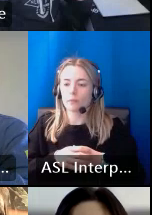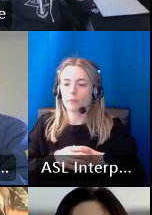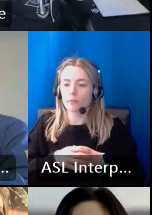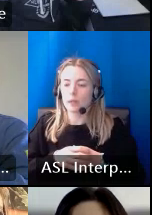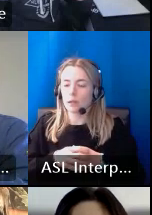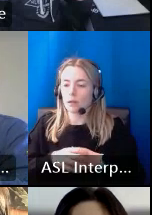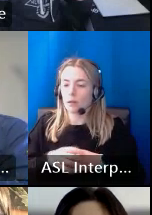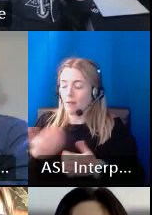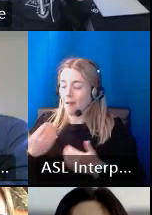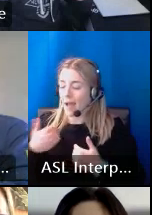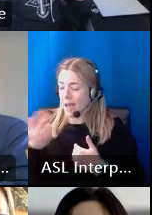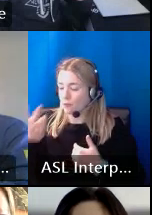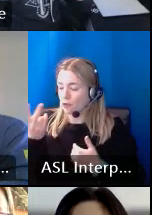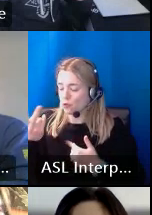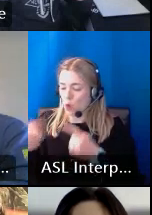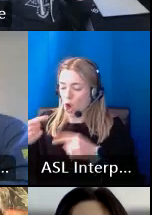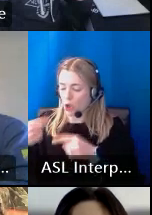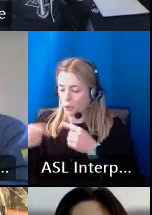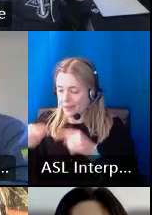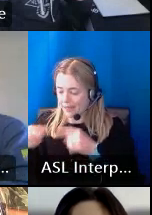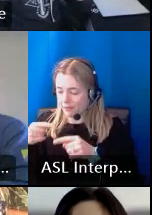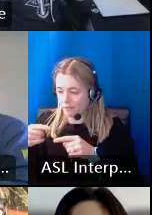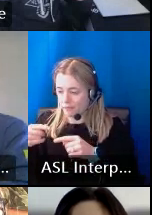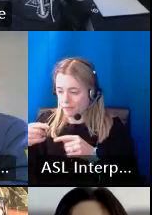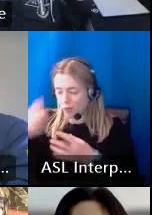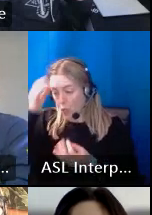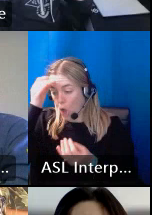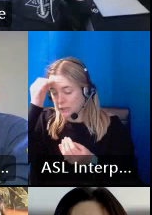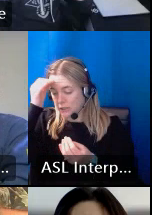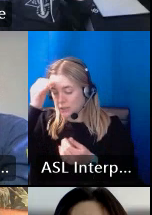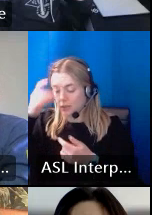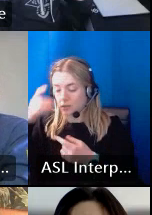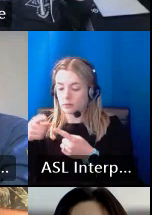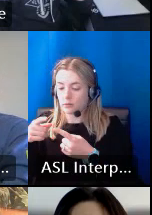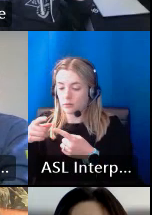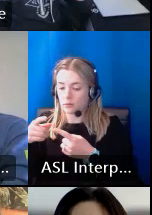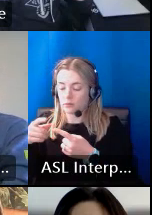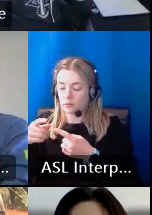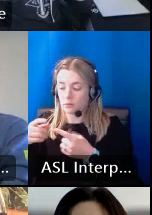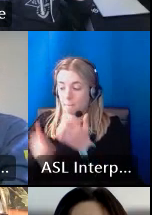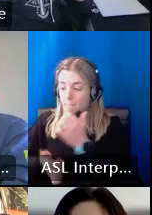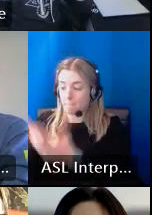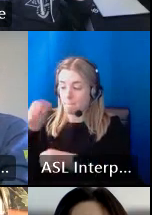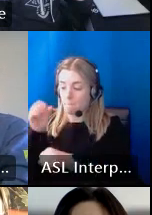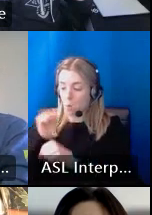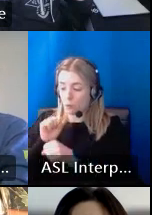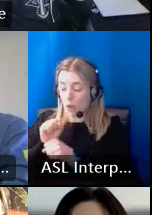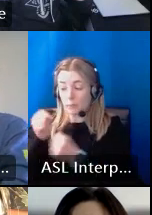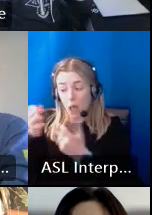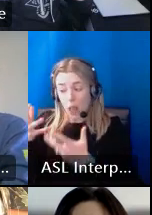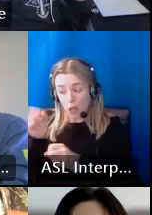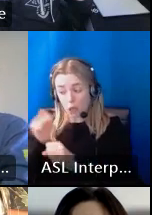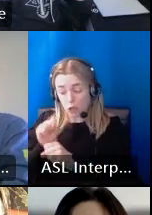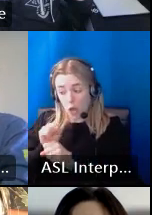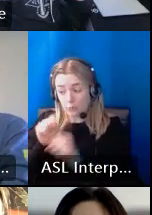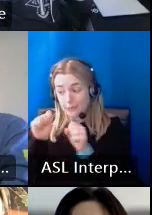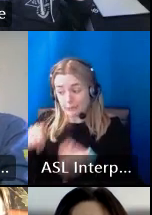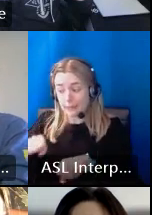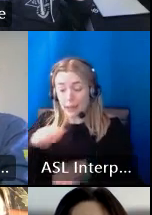but one of them is basically that it can maybe be saying that most jobs or a lot of jobs can be done from